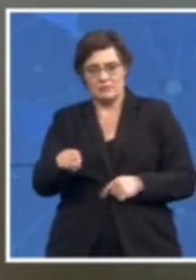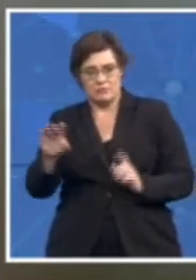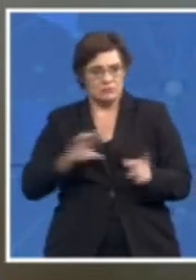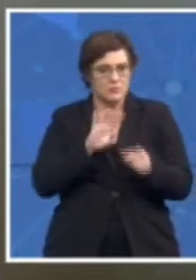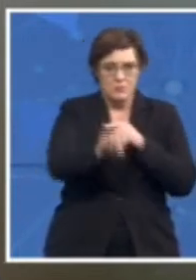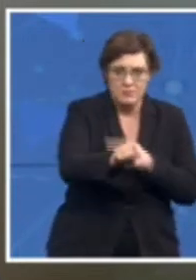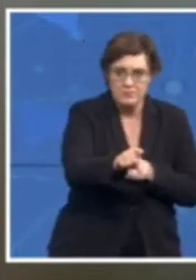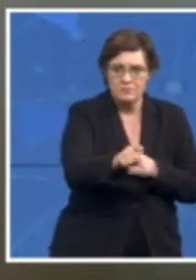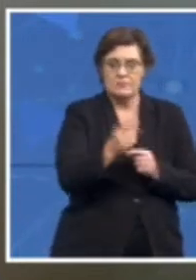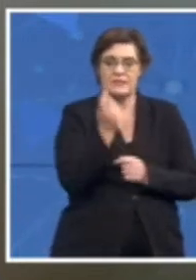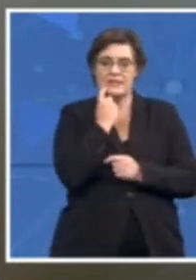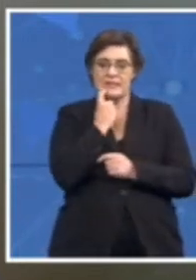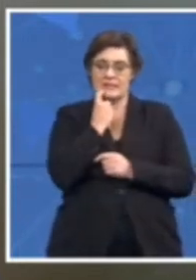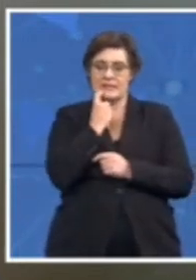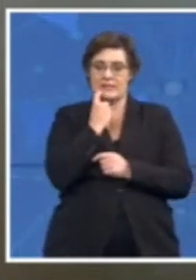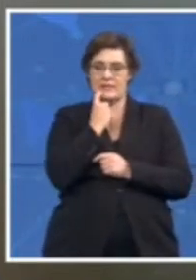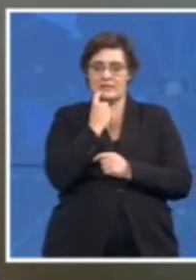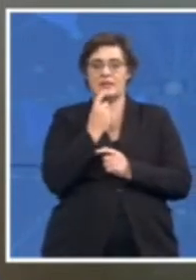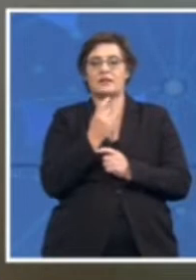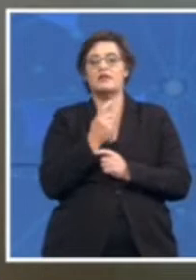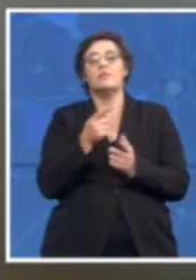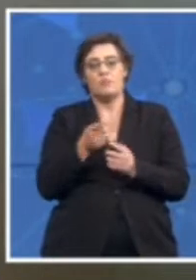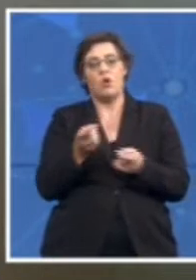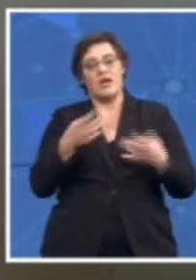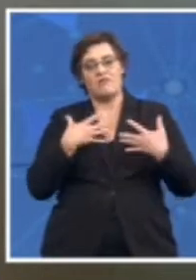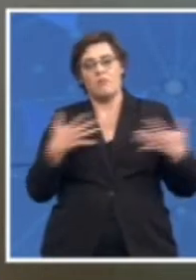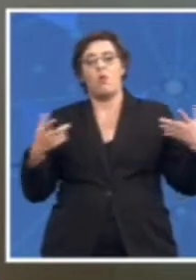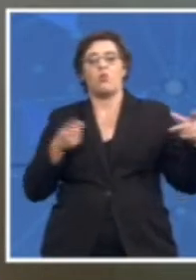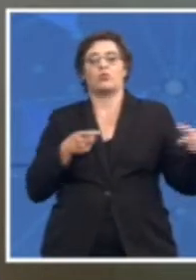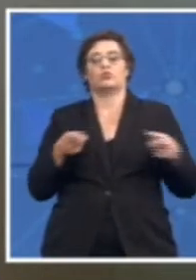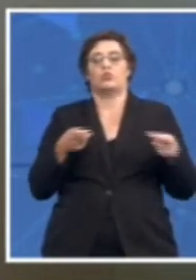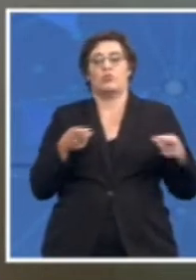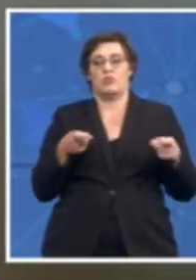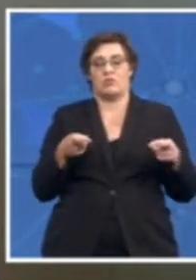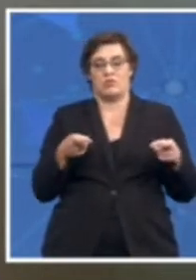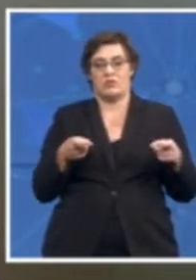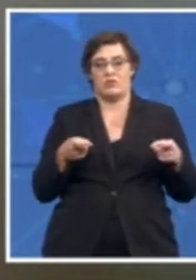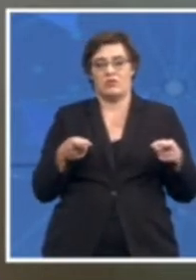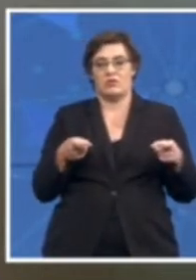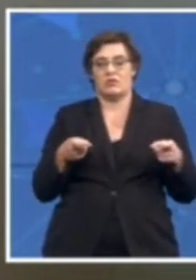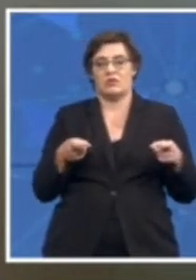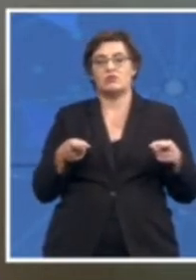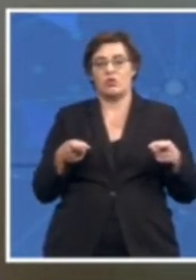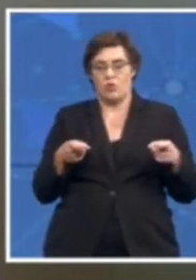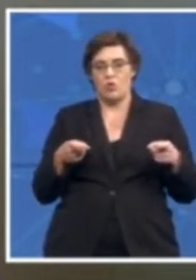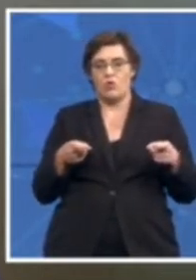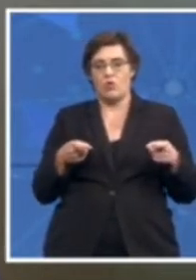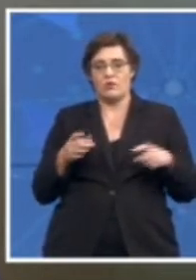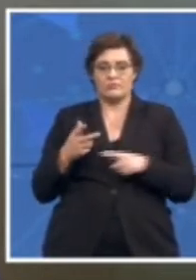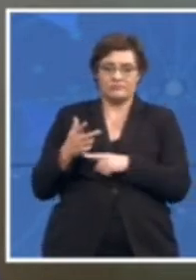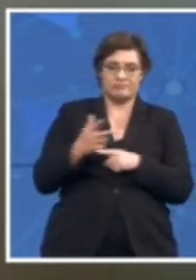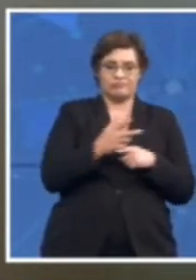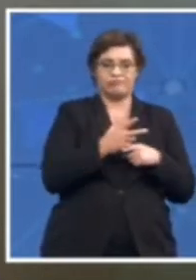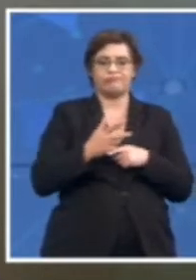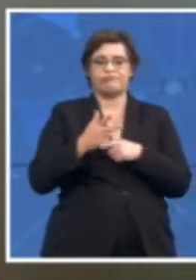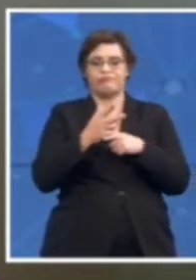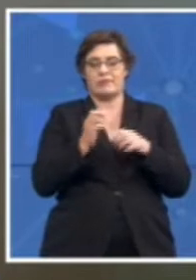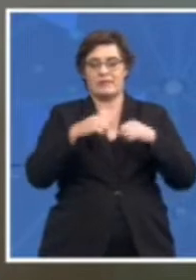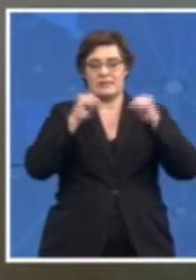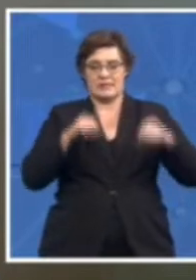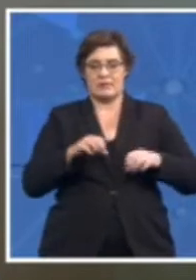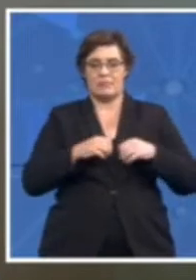is giving us much better control as we roll out these surveillance systems. So long answer, Miriam,